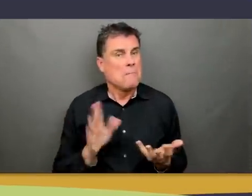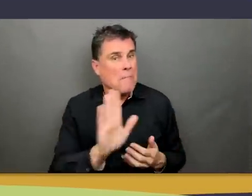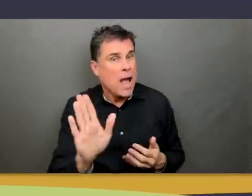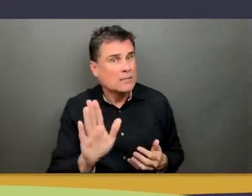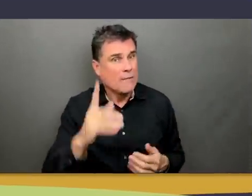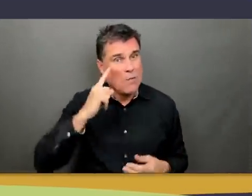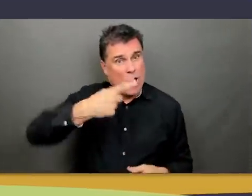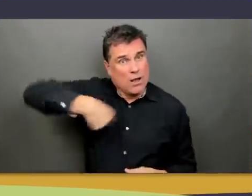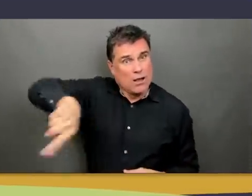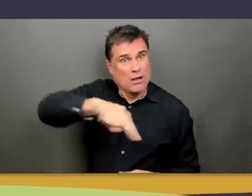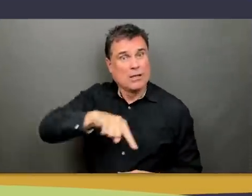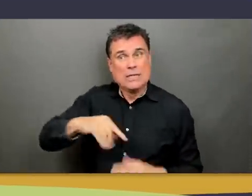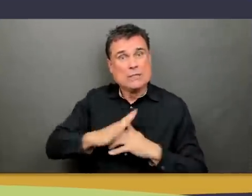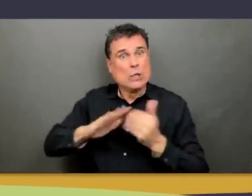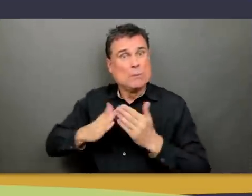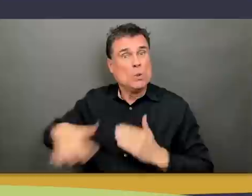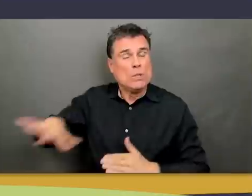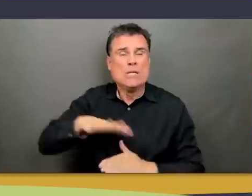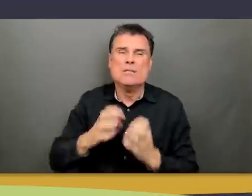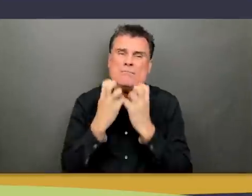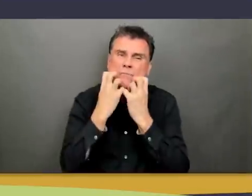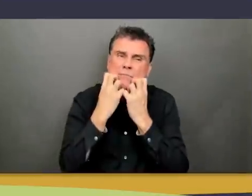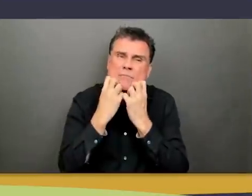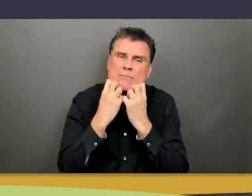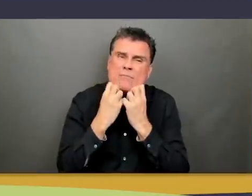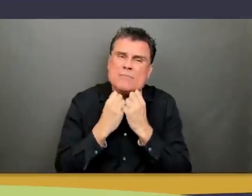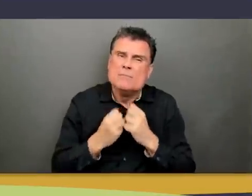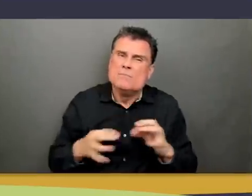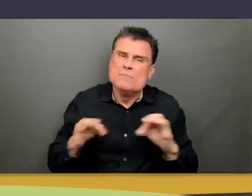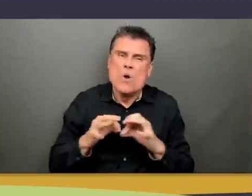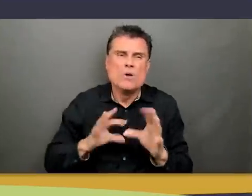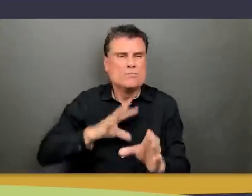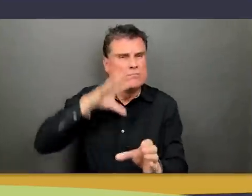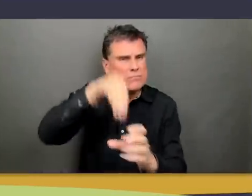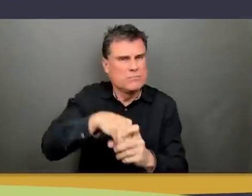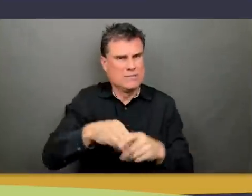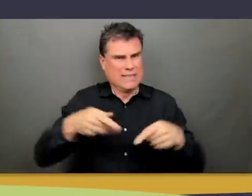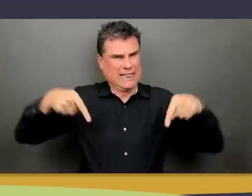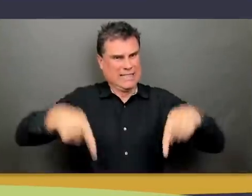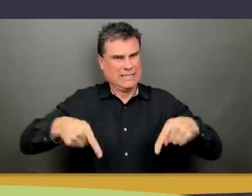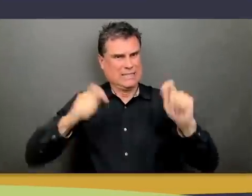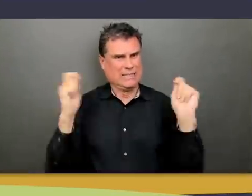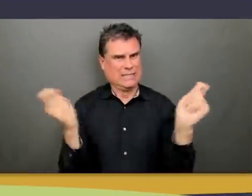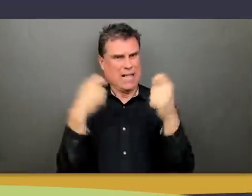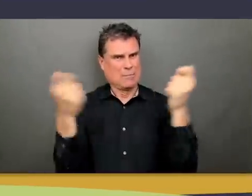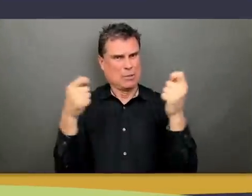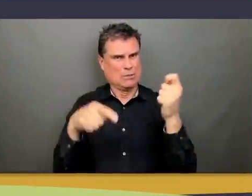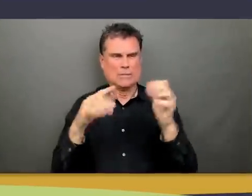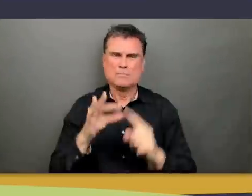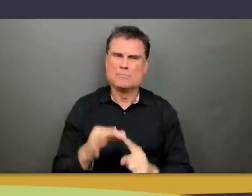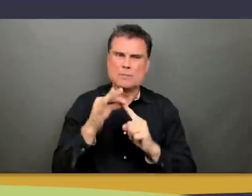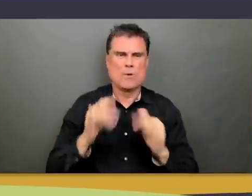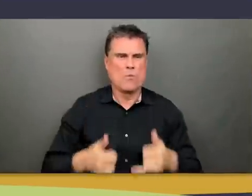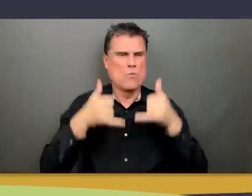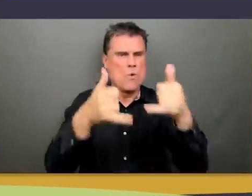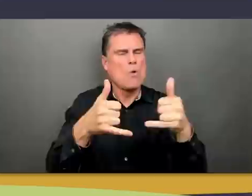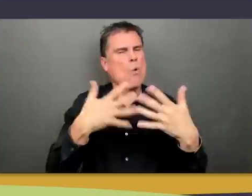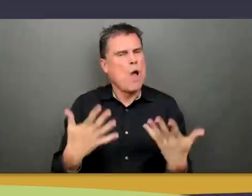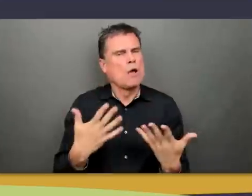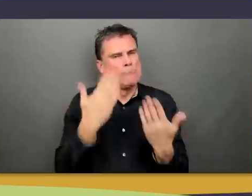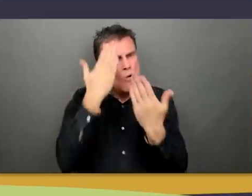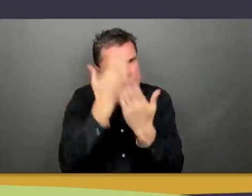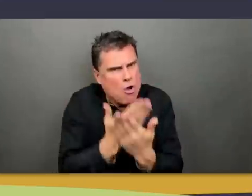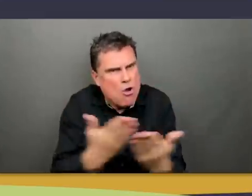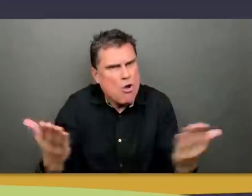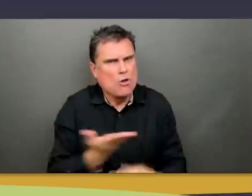step. And we want to honor you in the best way possible for all the gifts, all the people that are sitting with us that are going to receive these good awards